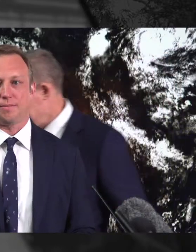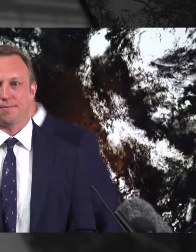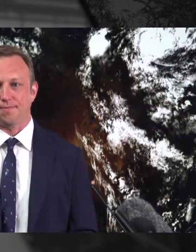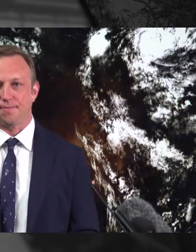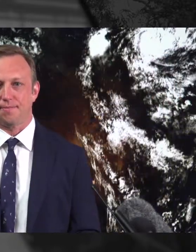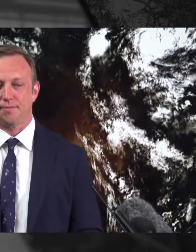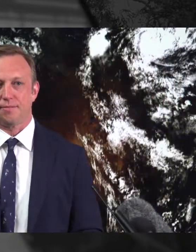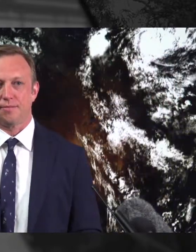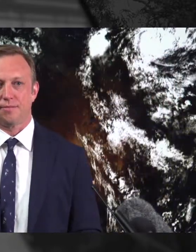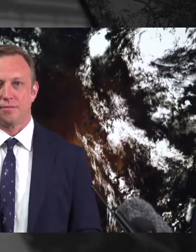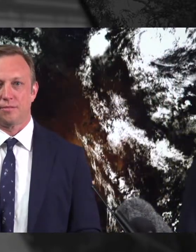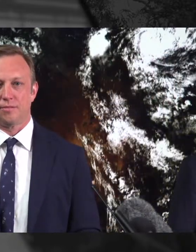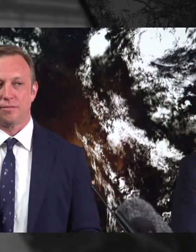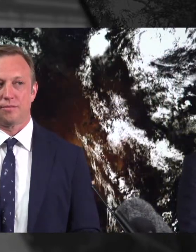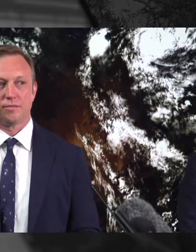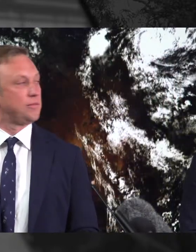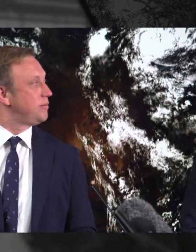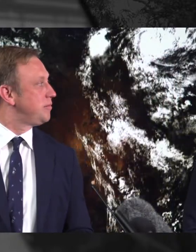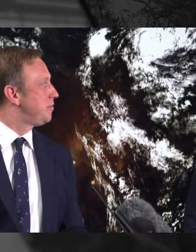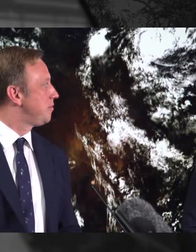Good morning.